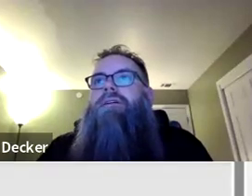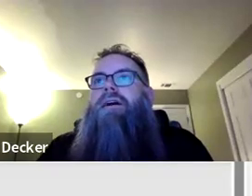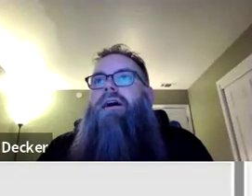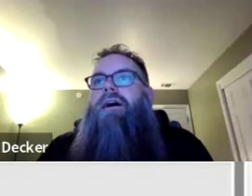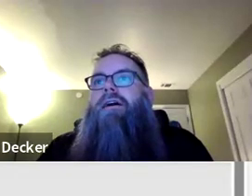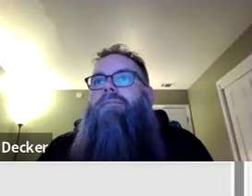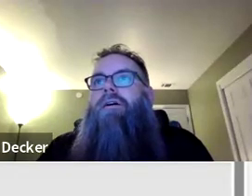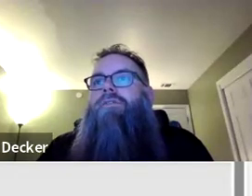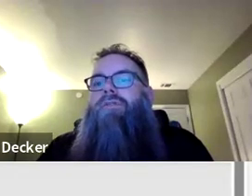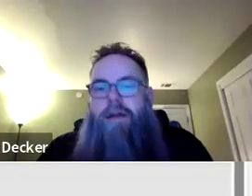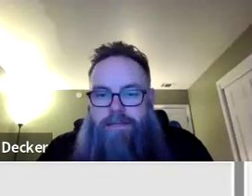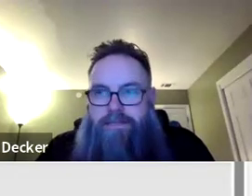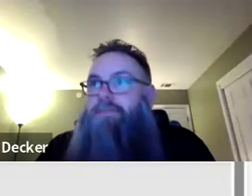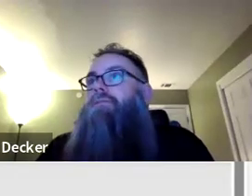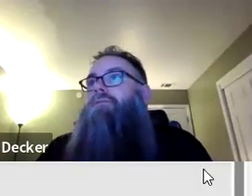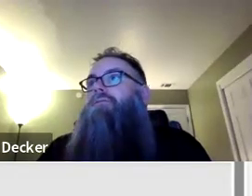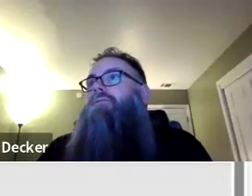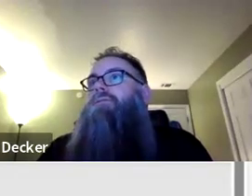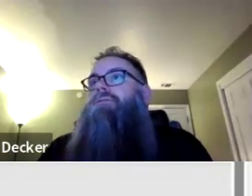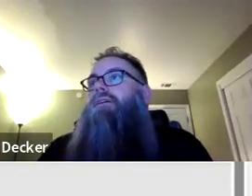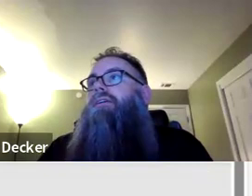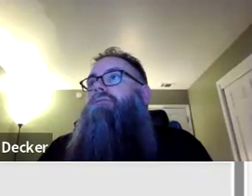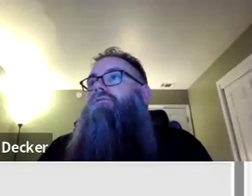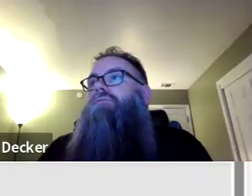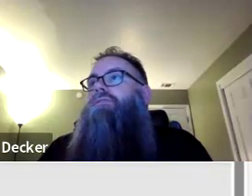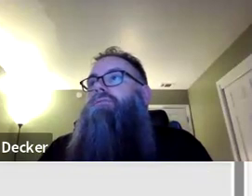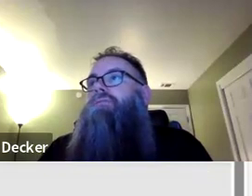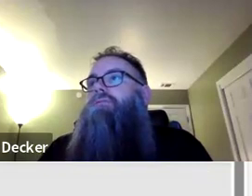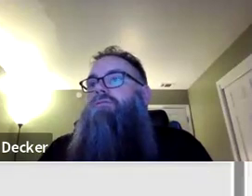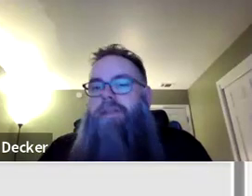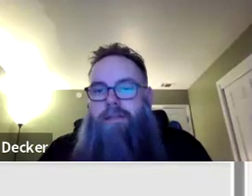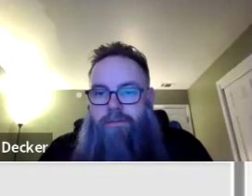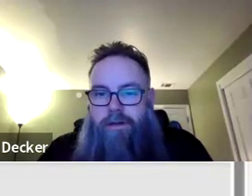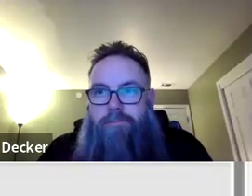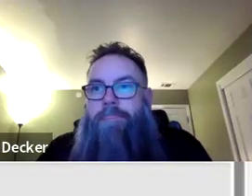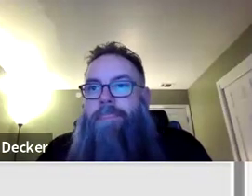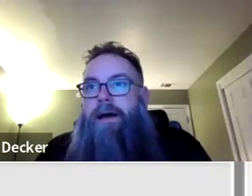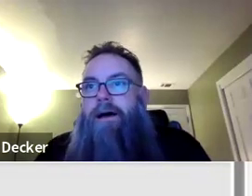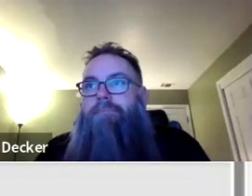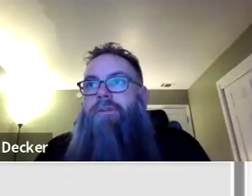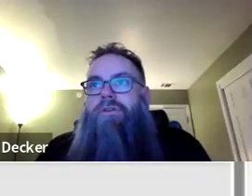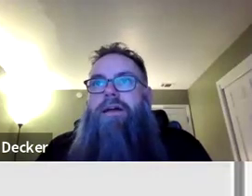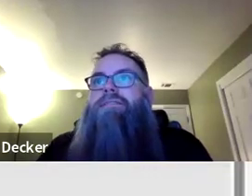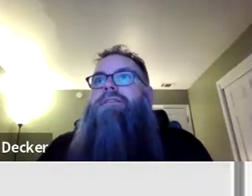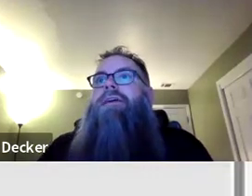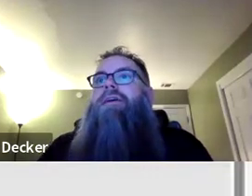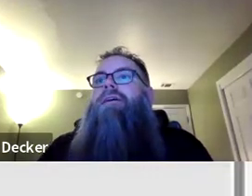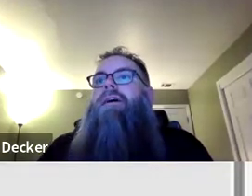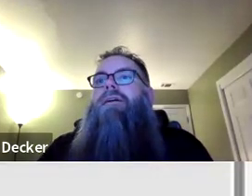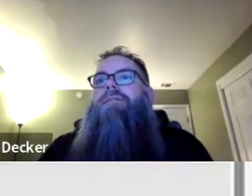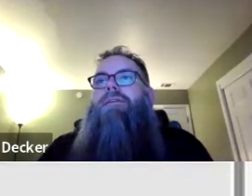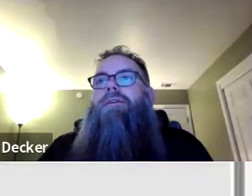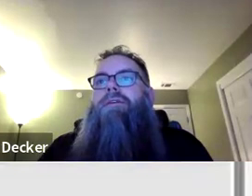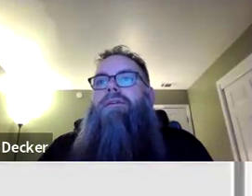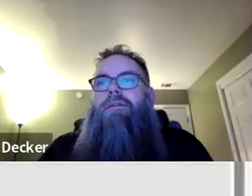Services. Are you guys, let's see, I can't view my participants. Show meeting, there we go. Are you guys